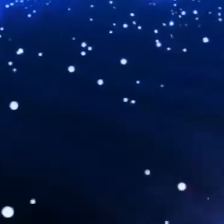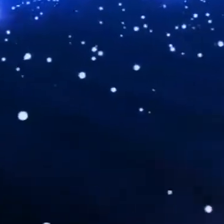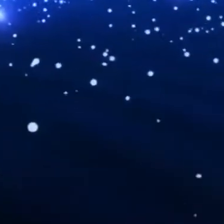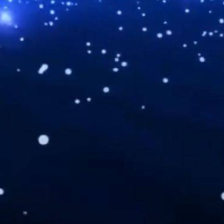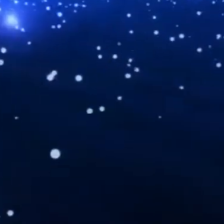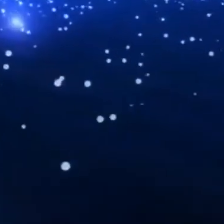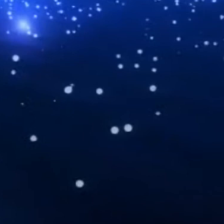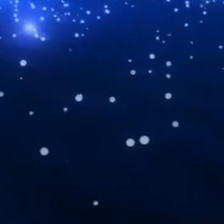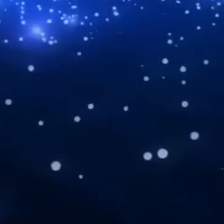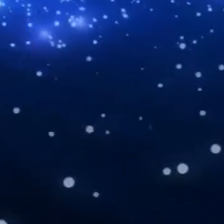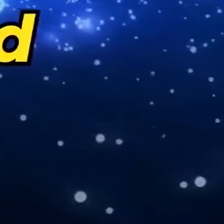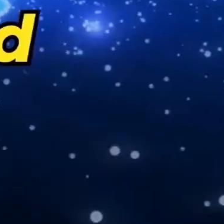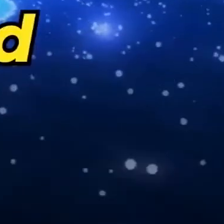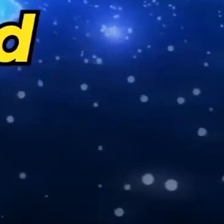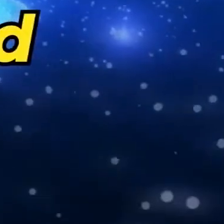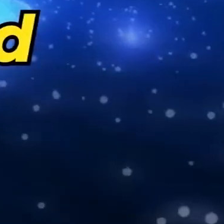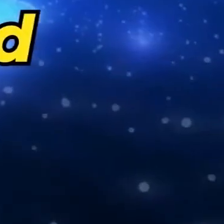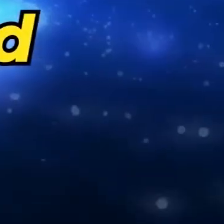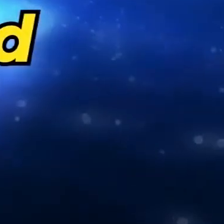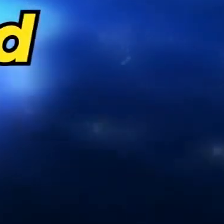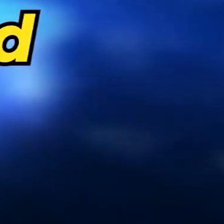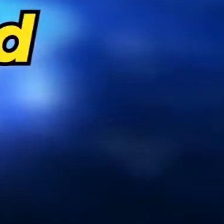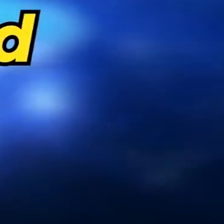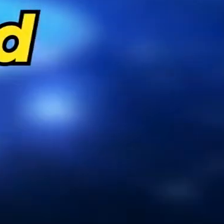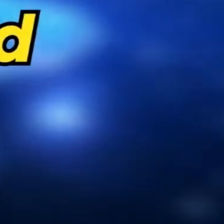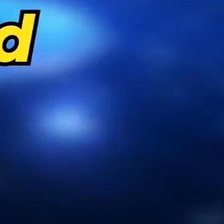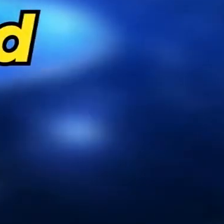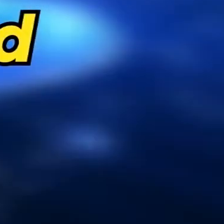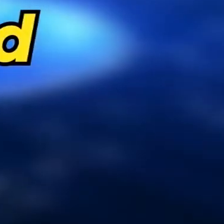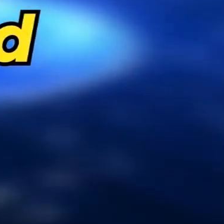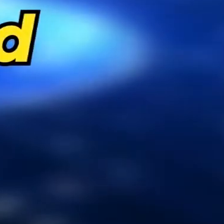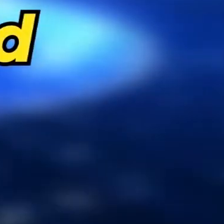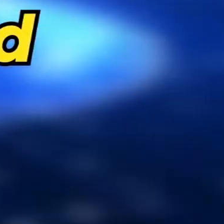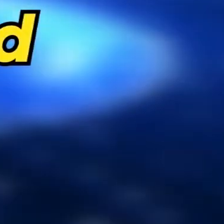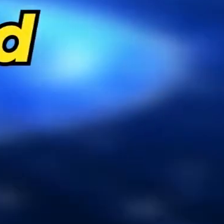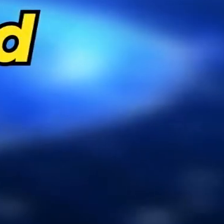+233 277 552 208. Kindly visit our social media platforms, watch us on YouTube, or visit our website for